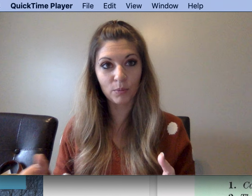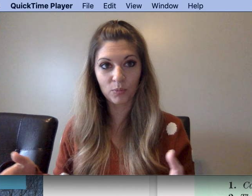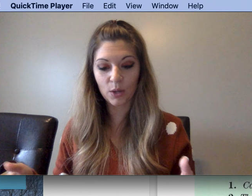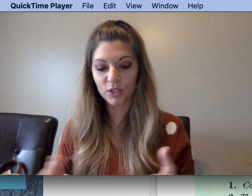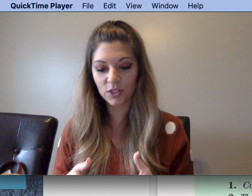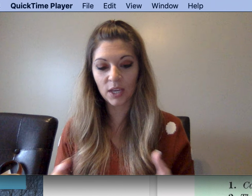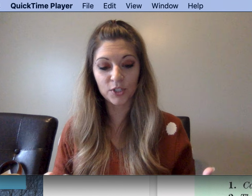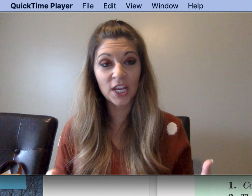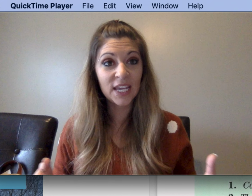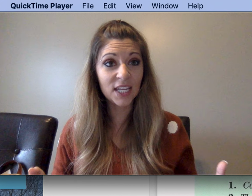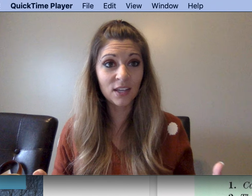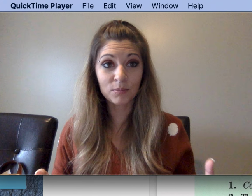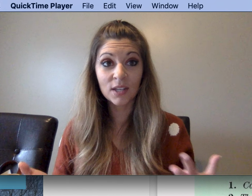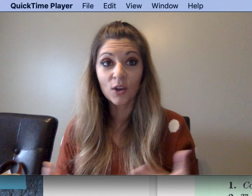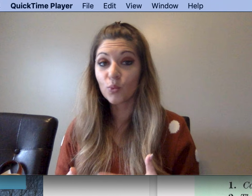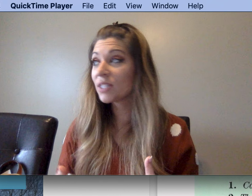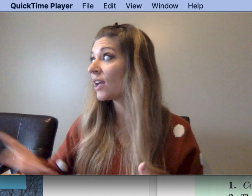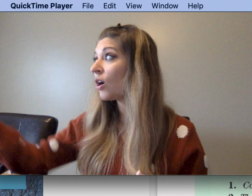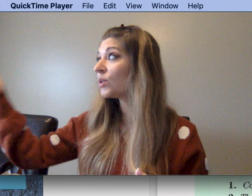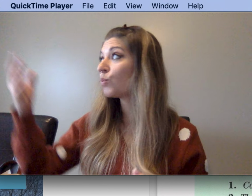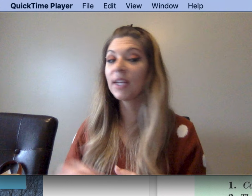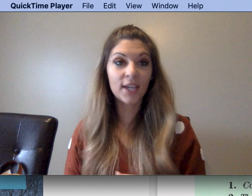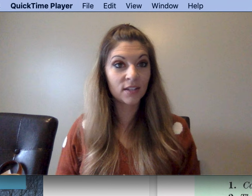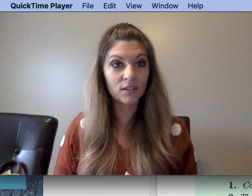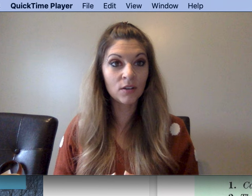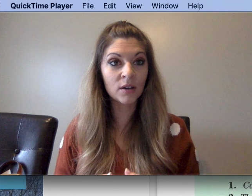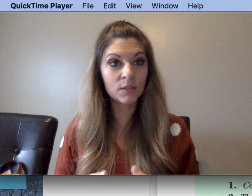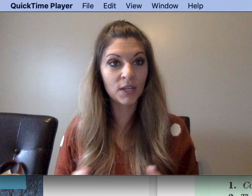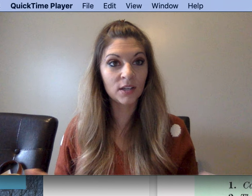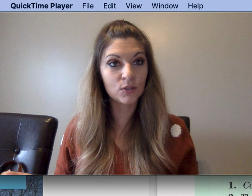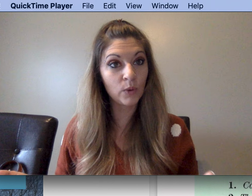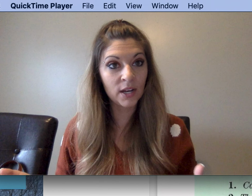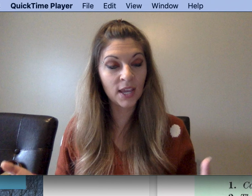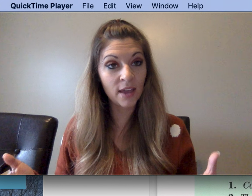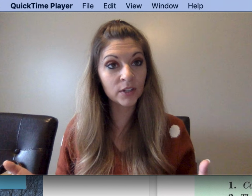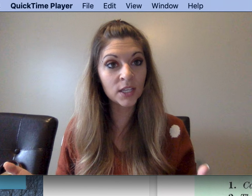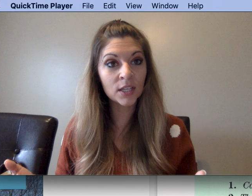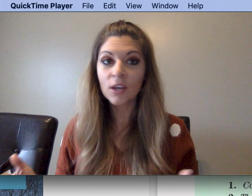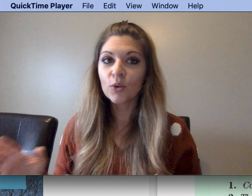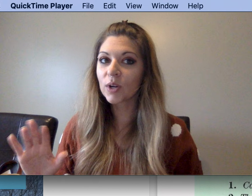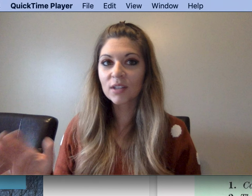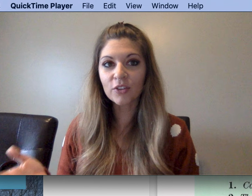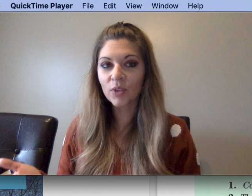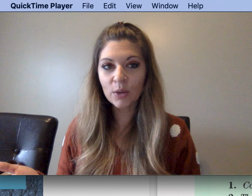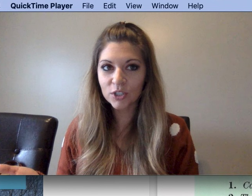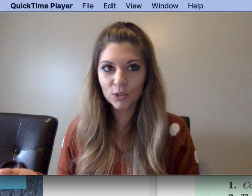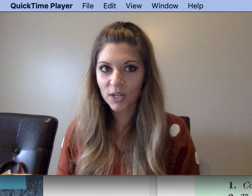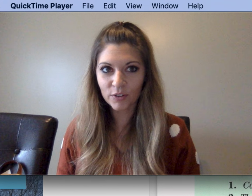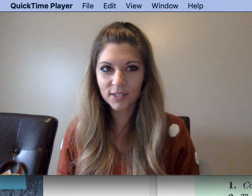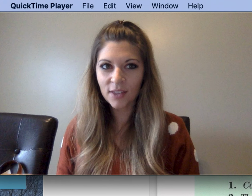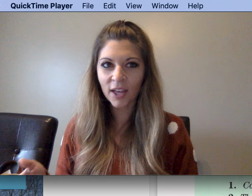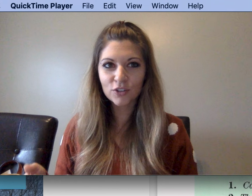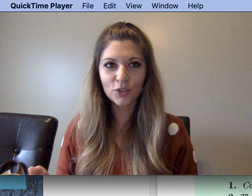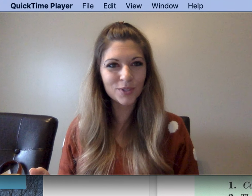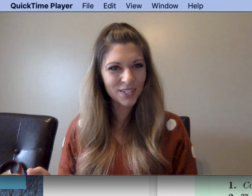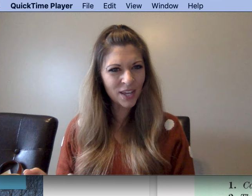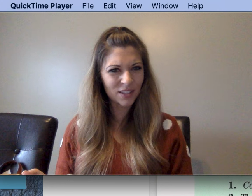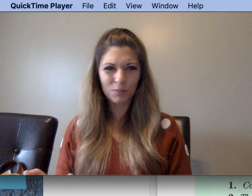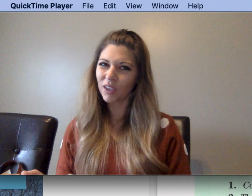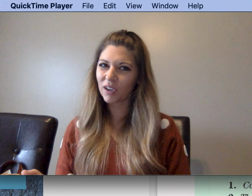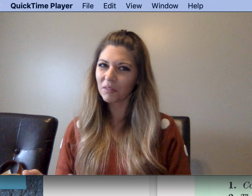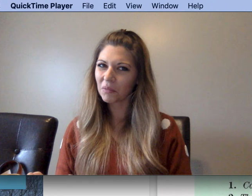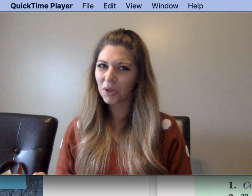translated from language to language. Idioms. We say, oh, it's raining cats and dogs, meaning it's raining heavily, whereas other languages would never say that. So you would